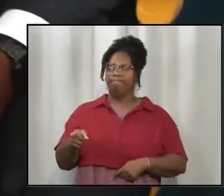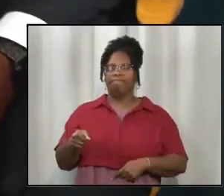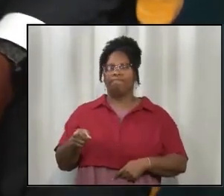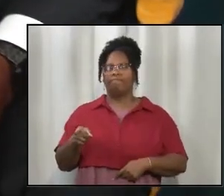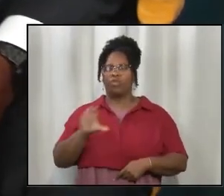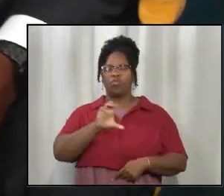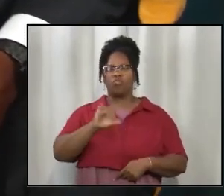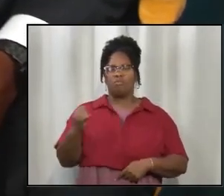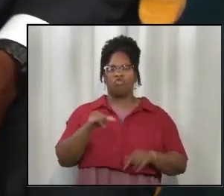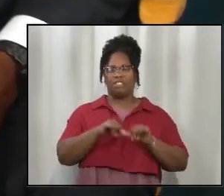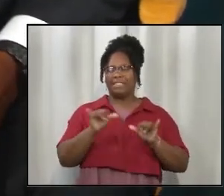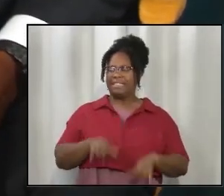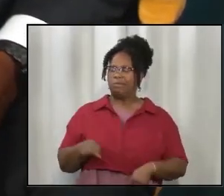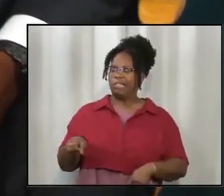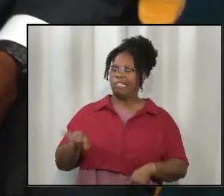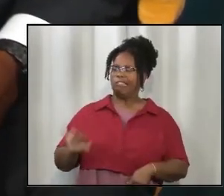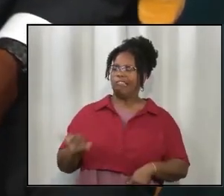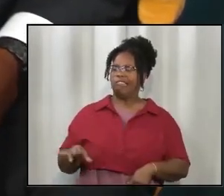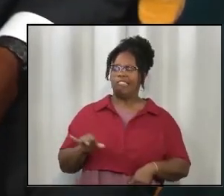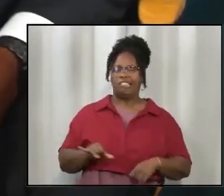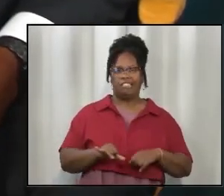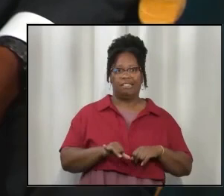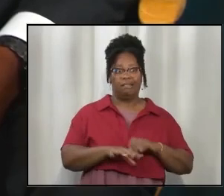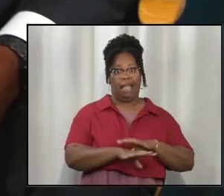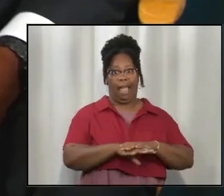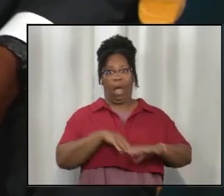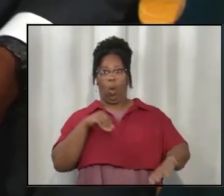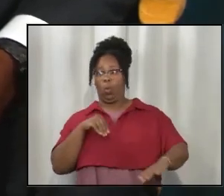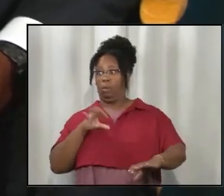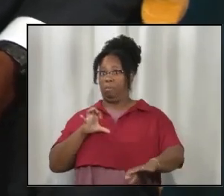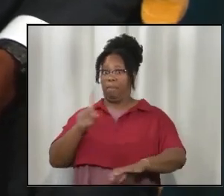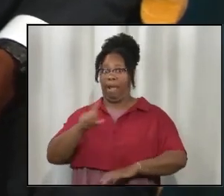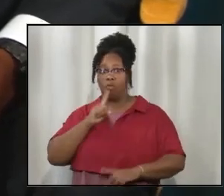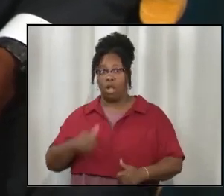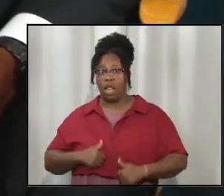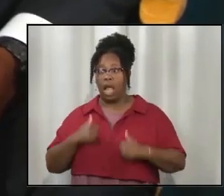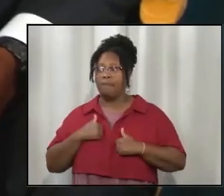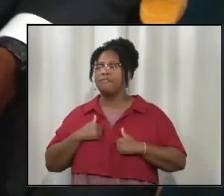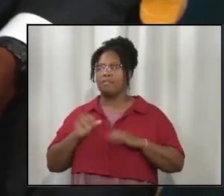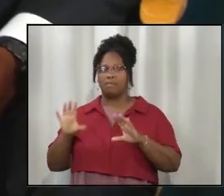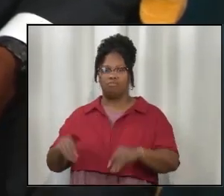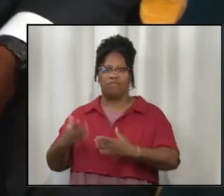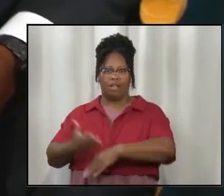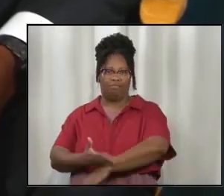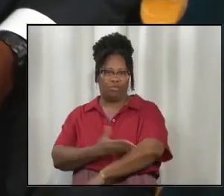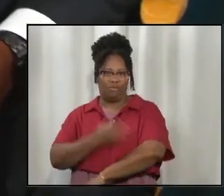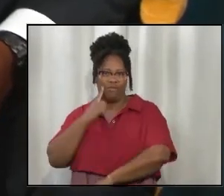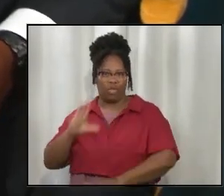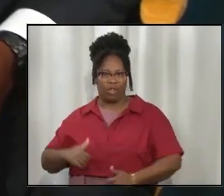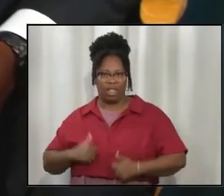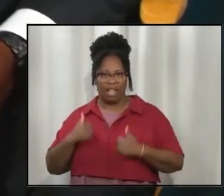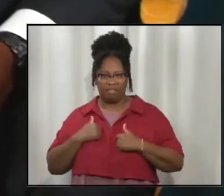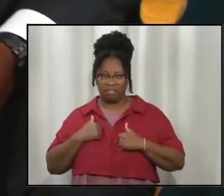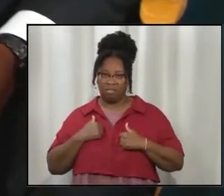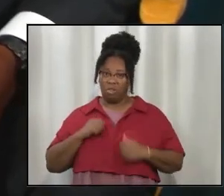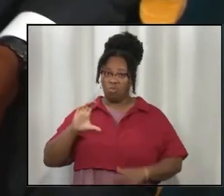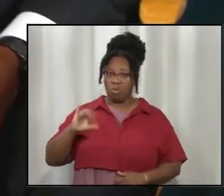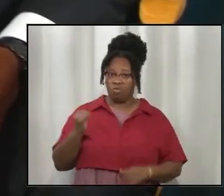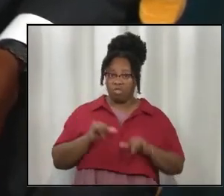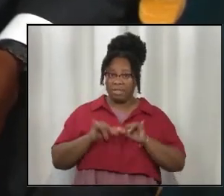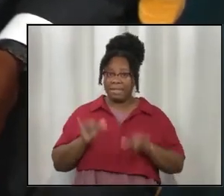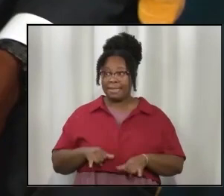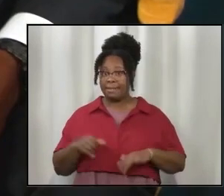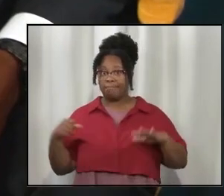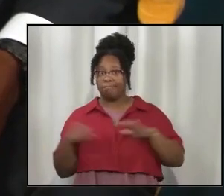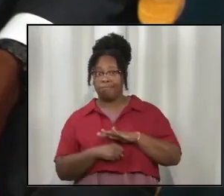criminal justice system better than they went into it. And often that doesn't look like the traditional criminal justice system. It looks like things like